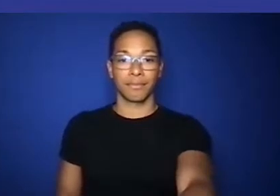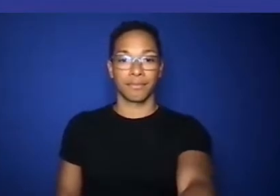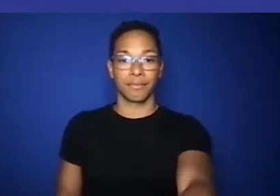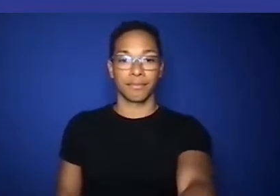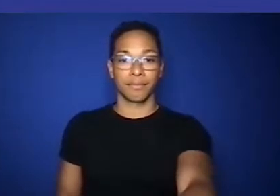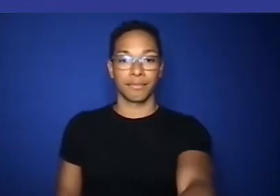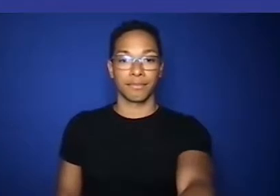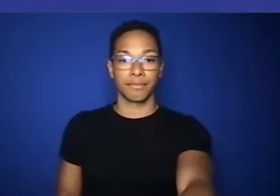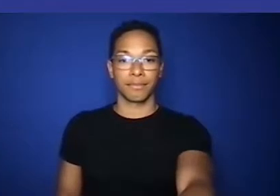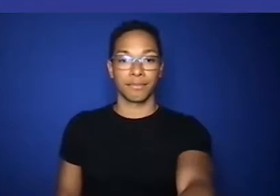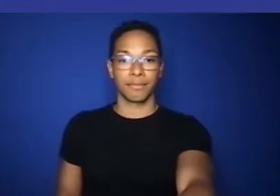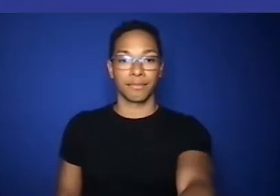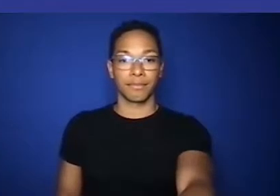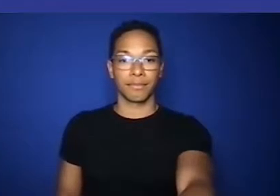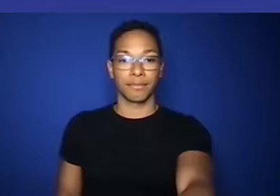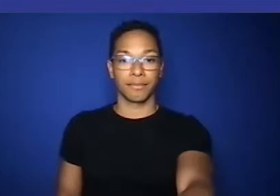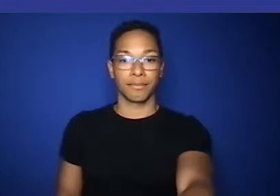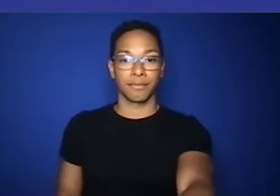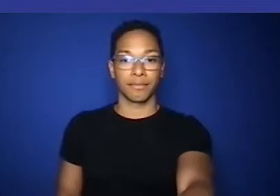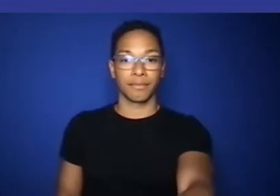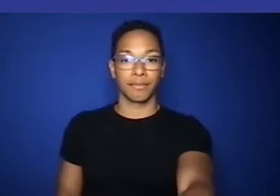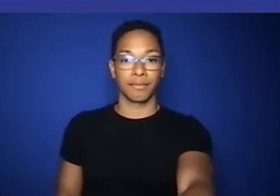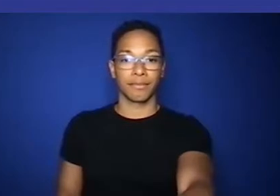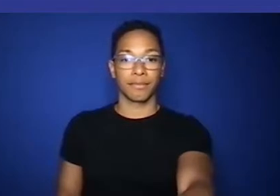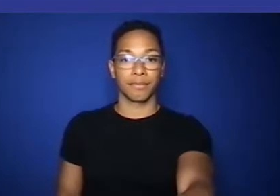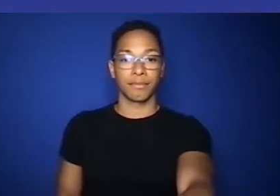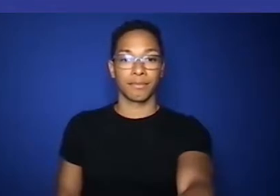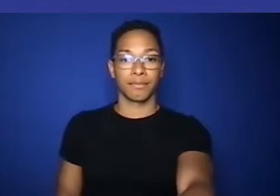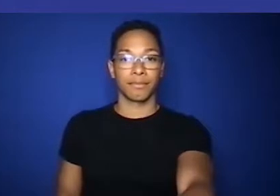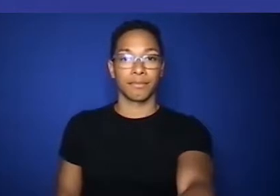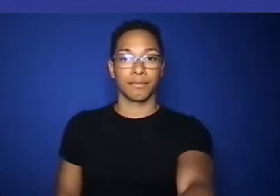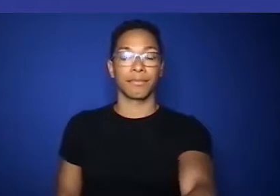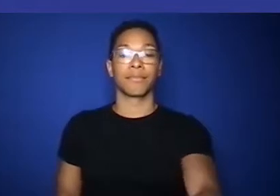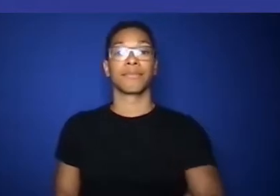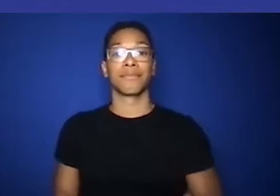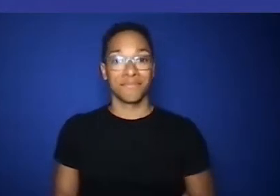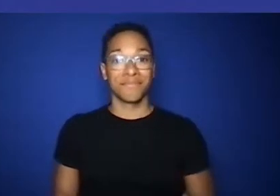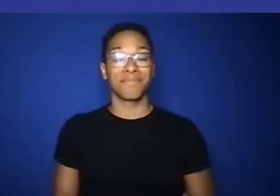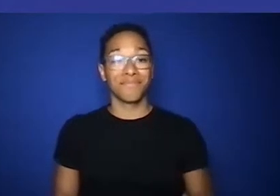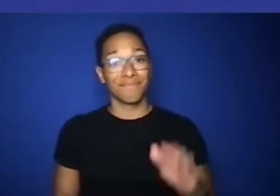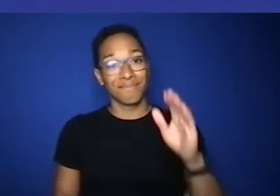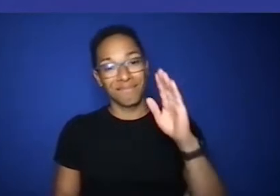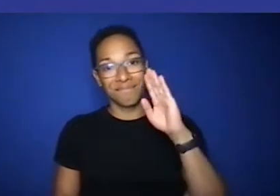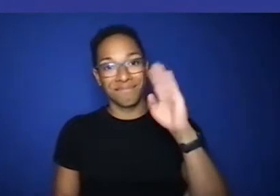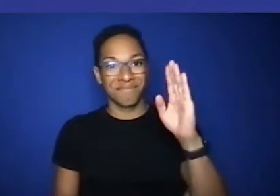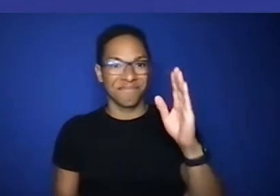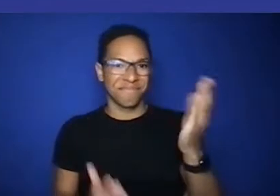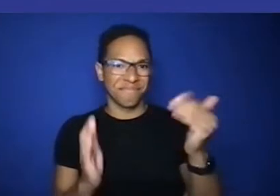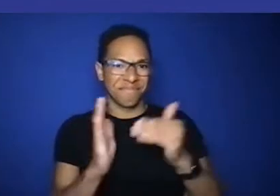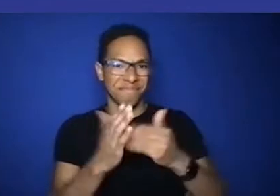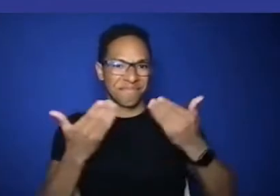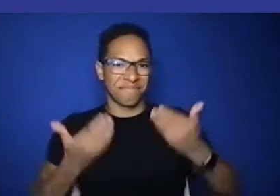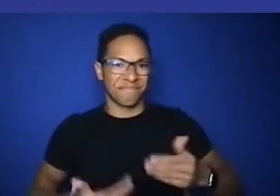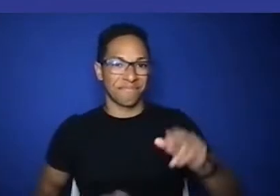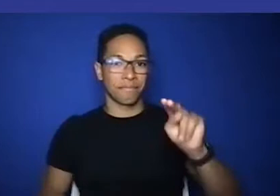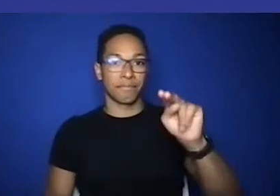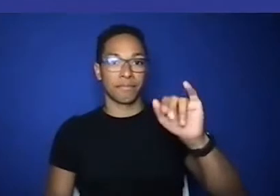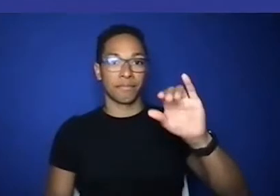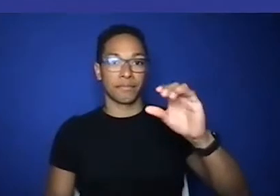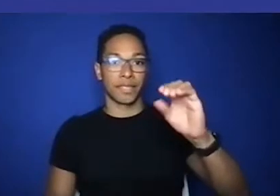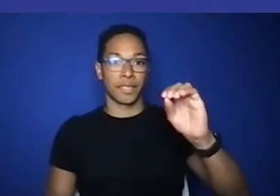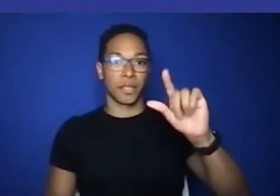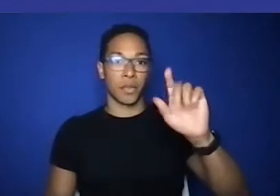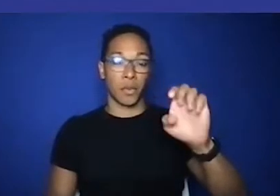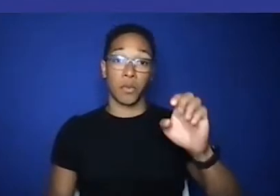and Jinjabawag. Meet you. Thank you, everybody. My name is Nicole Wallace. My pronouns are